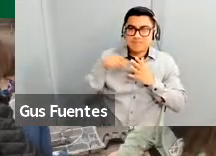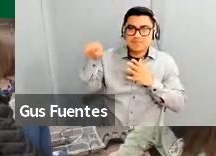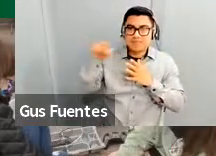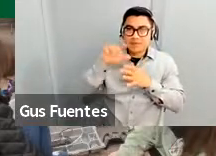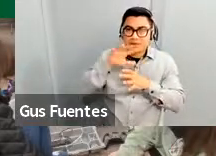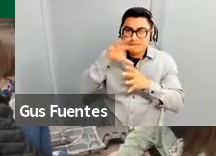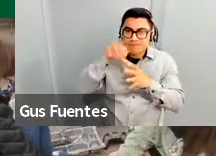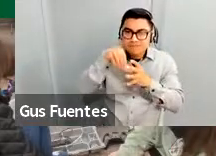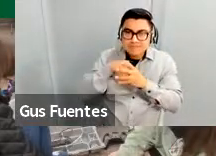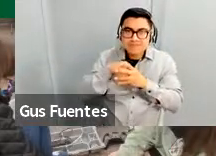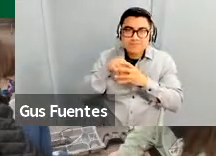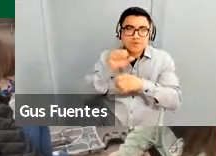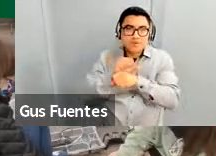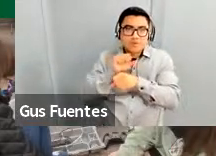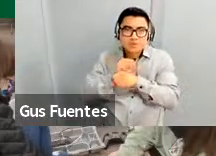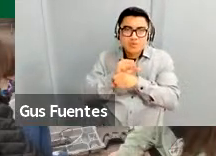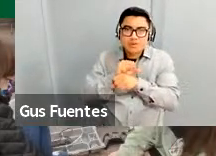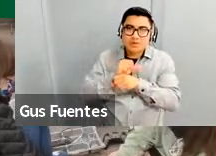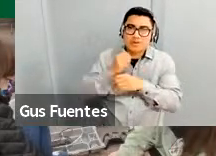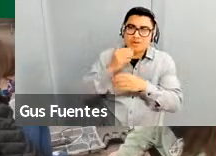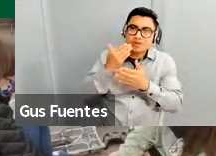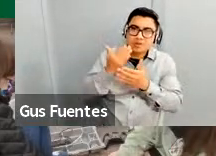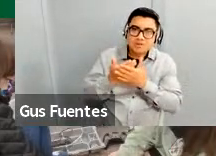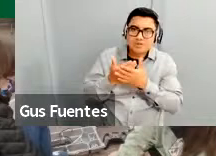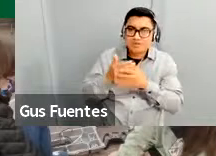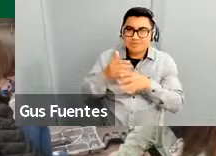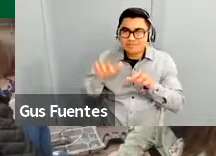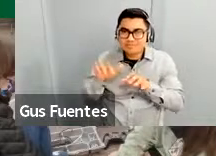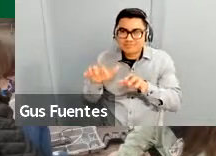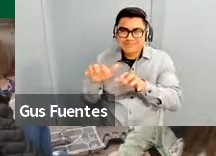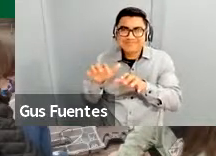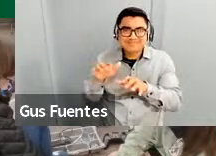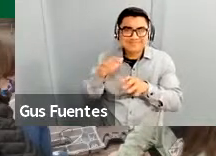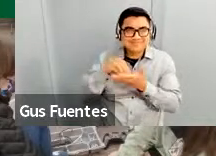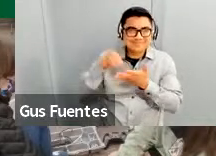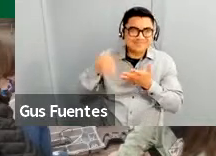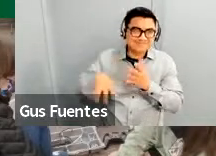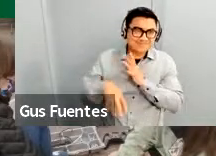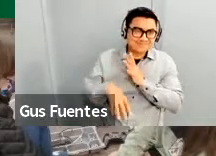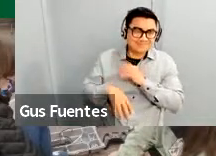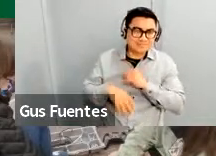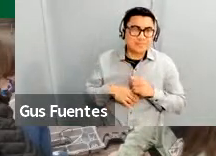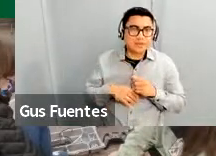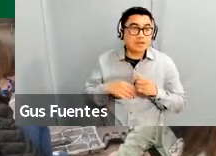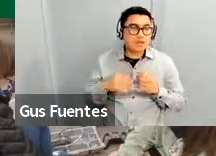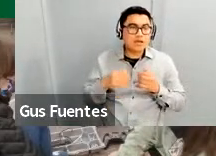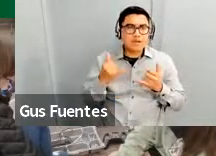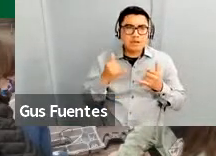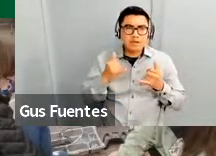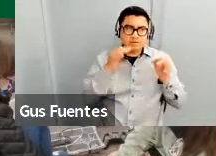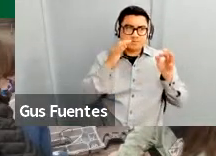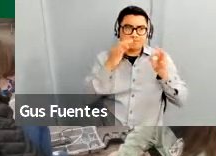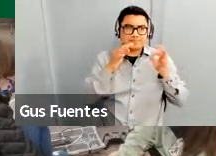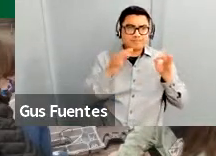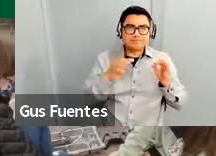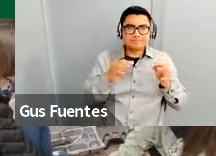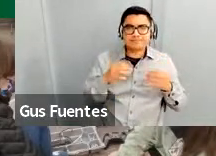because not our total budget, but I wanted to share with the community that due to the